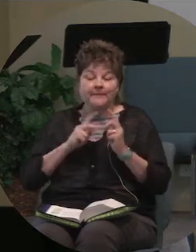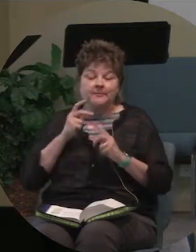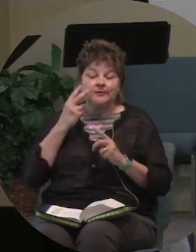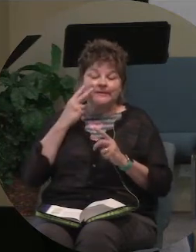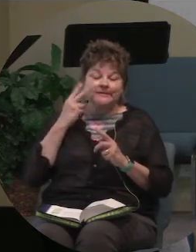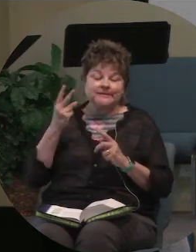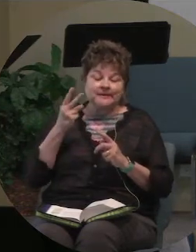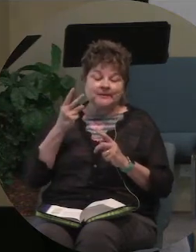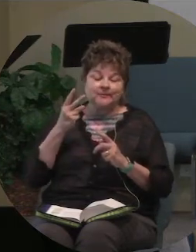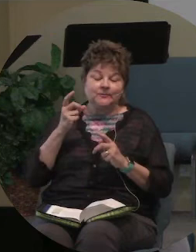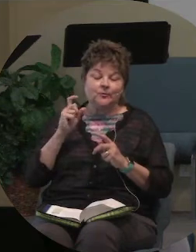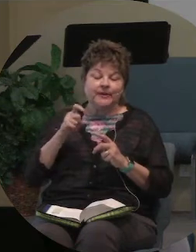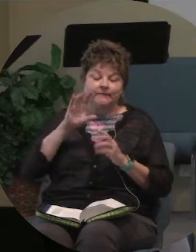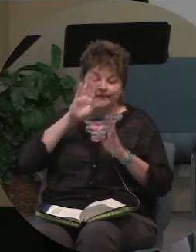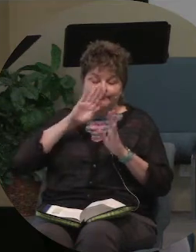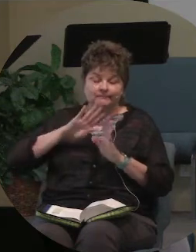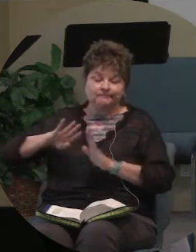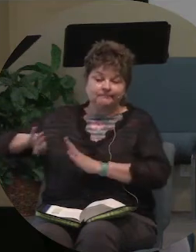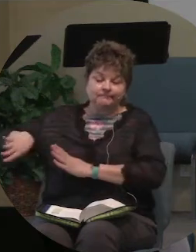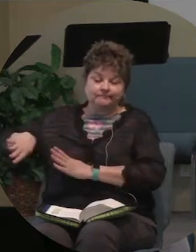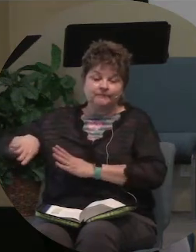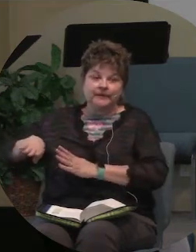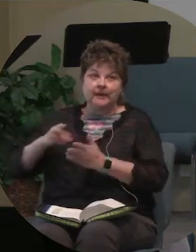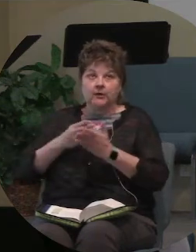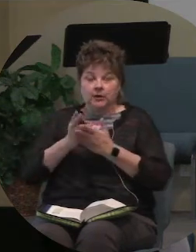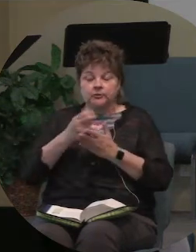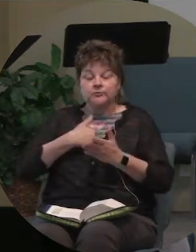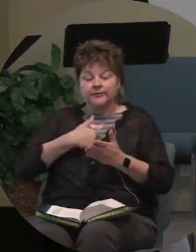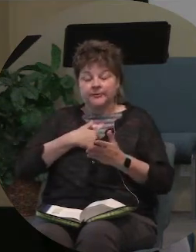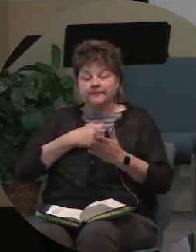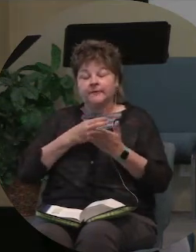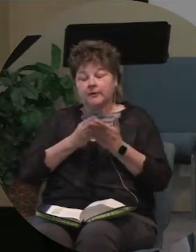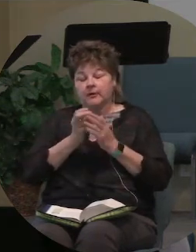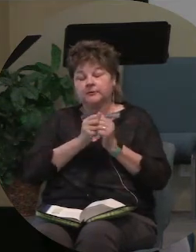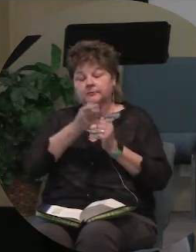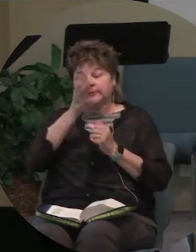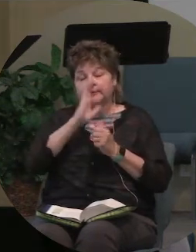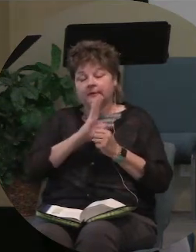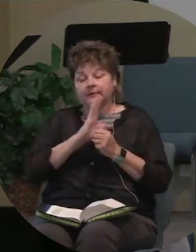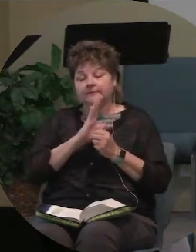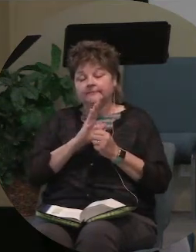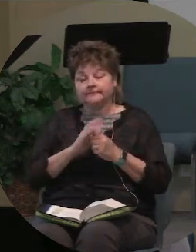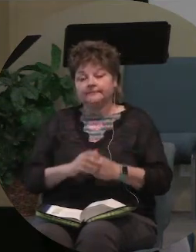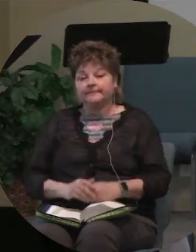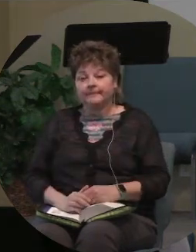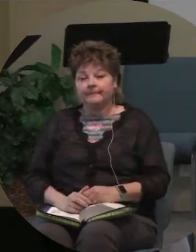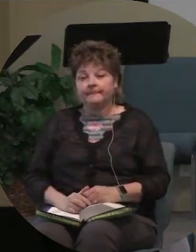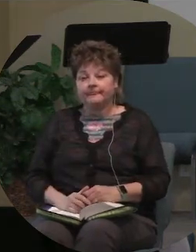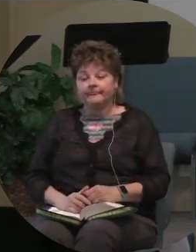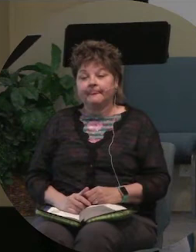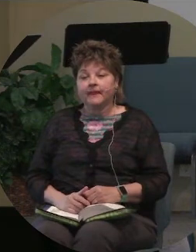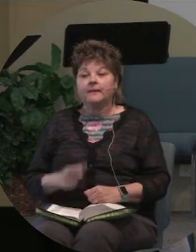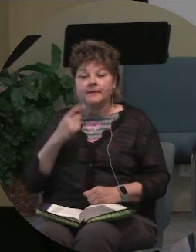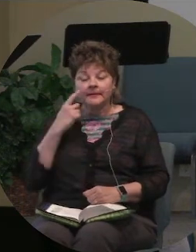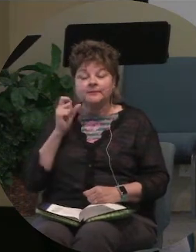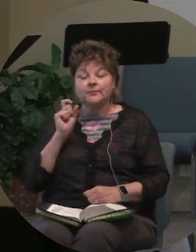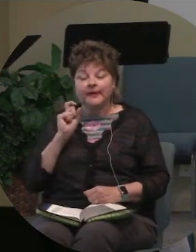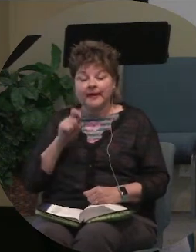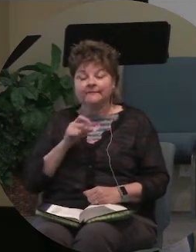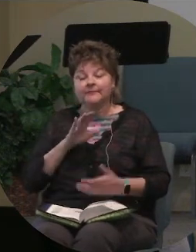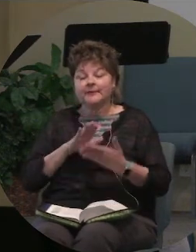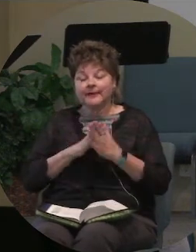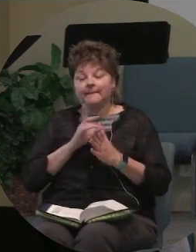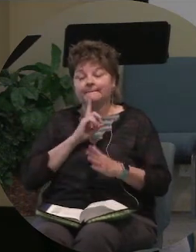and get honest with ourselves and be honest with God. Because we have to be real.